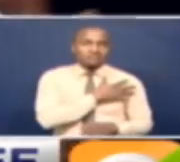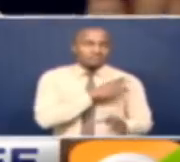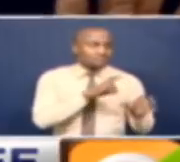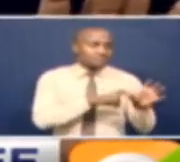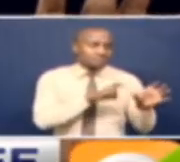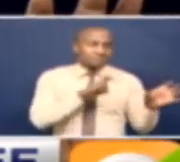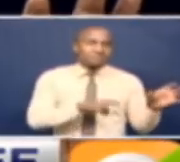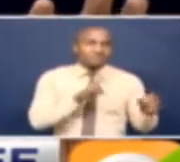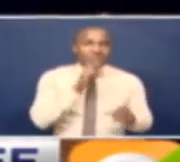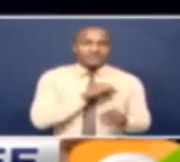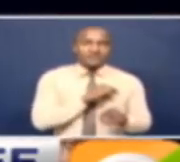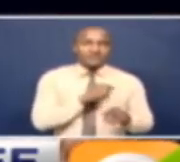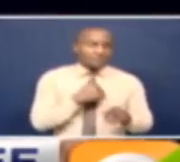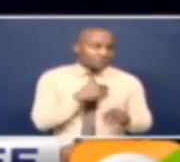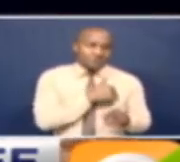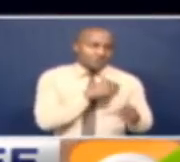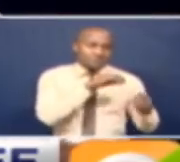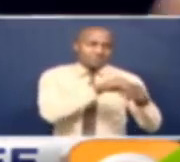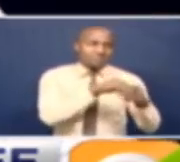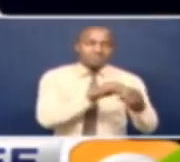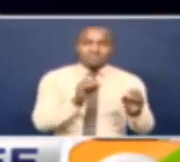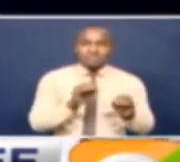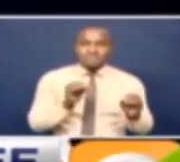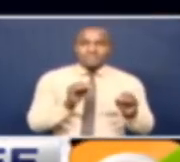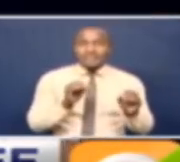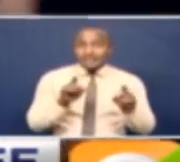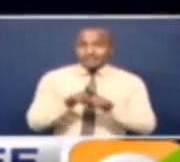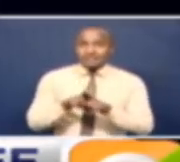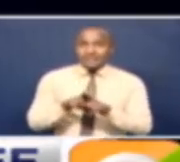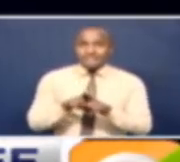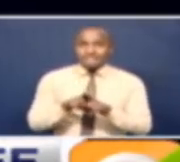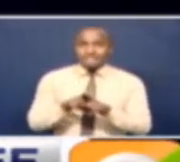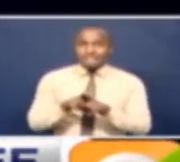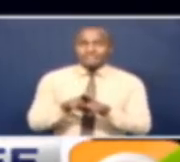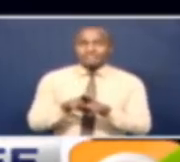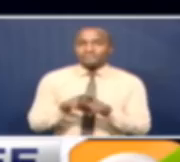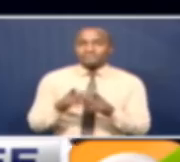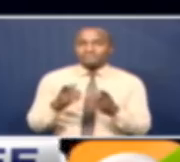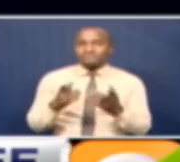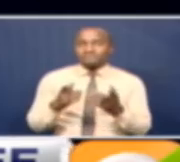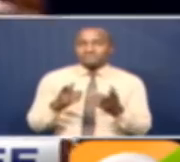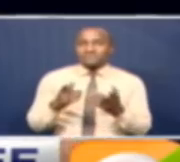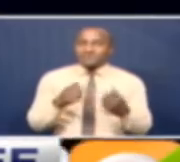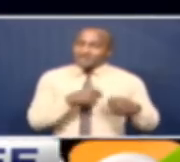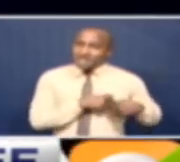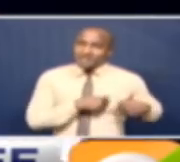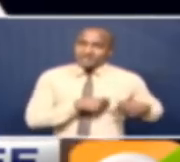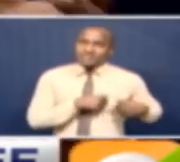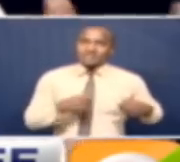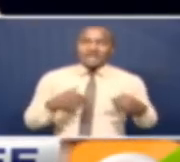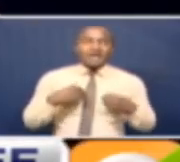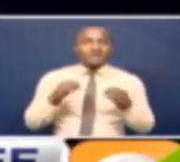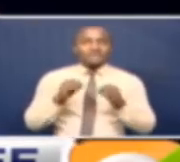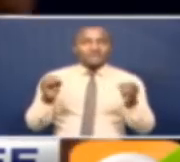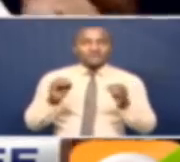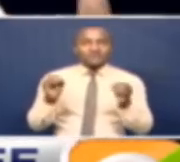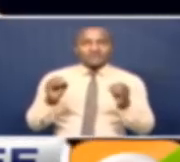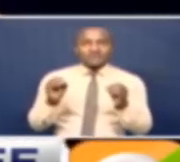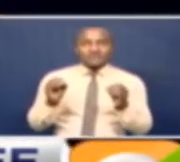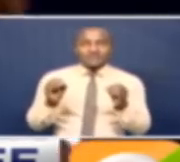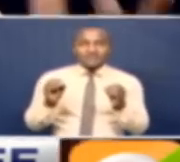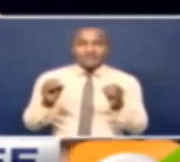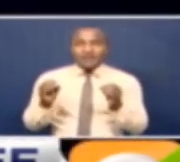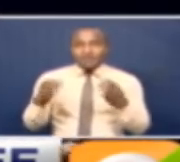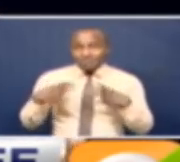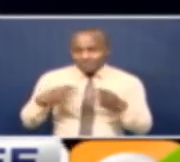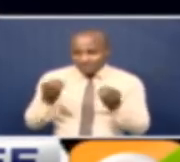We choose not to participate. So that's the same thing. So we didn't have agents. So when you leave just a field for a few people